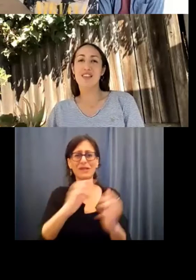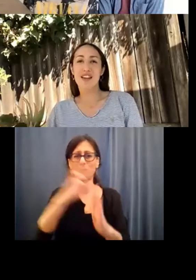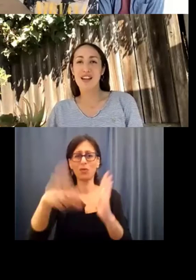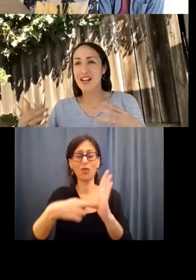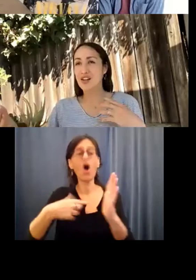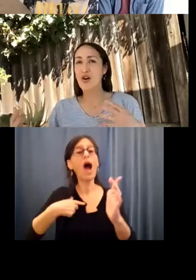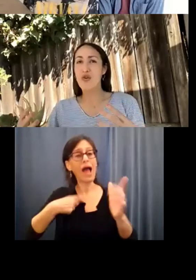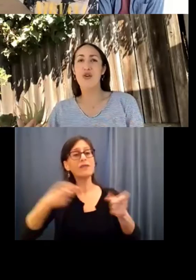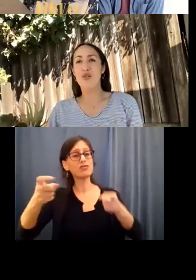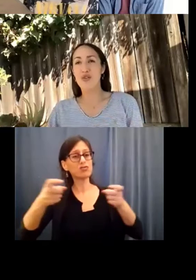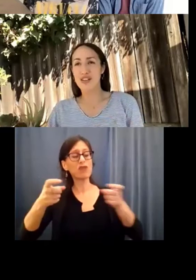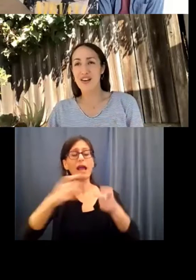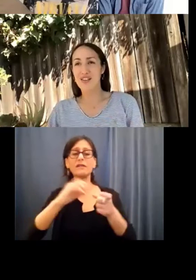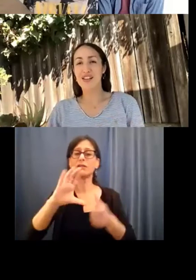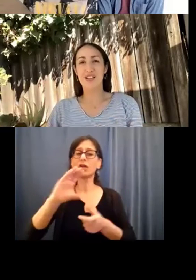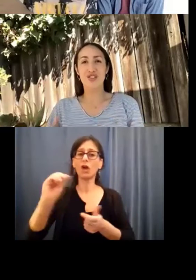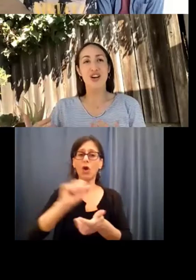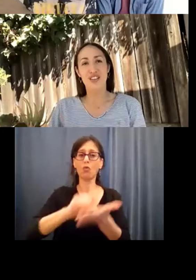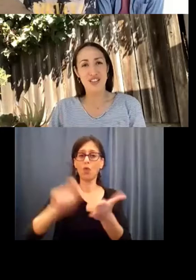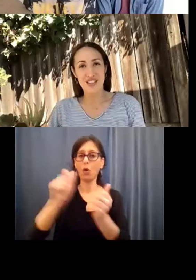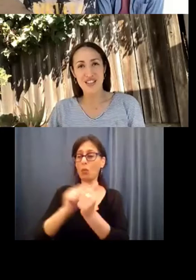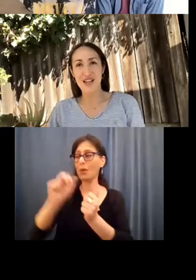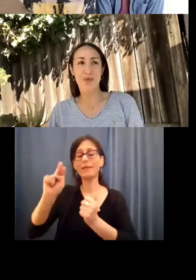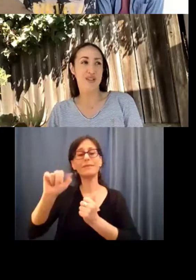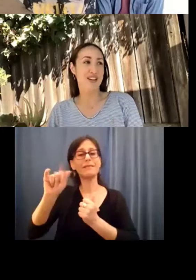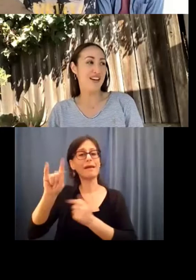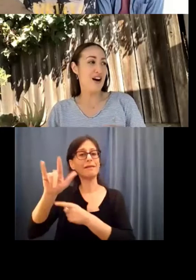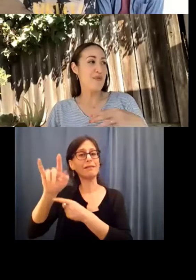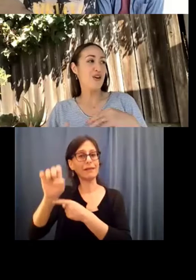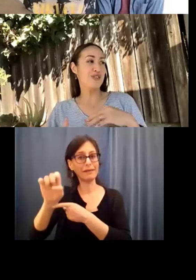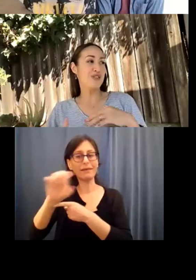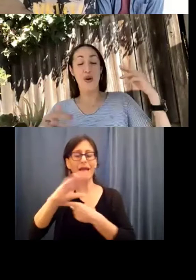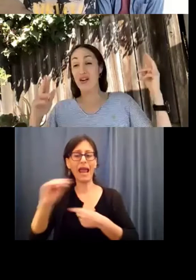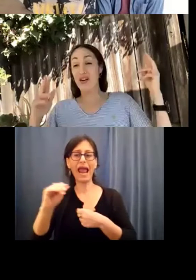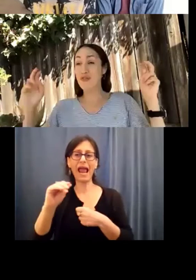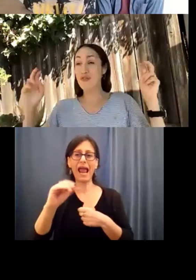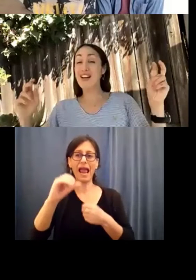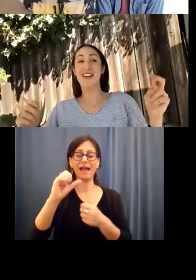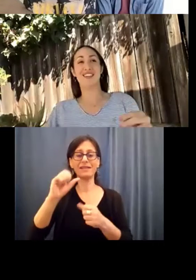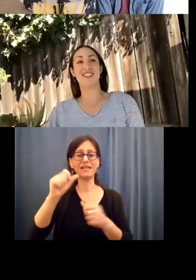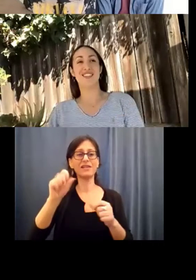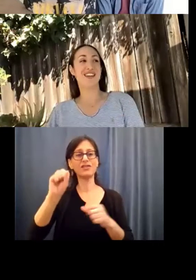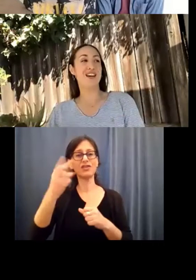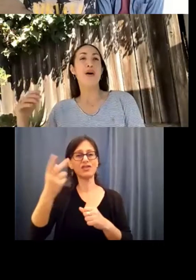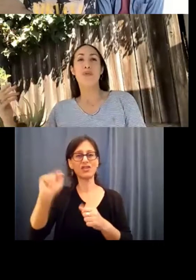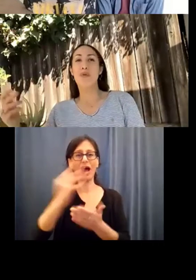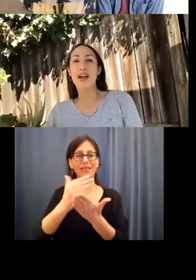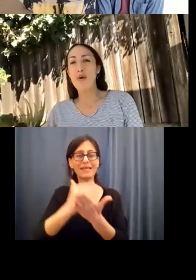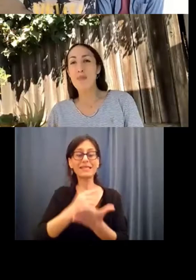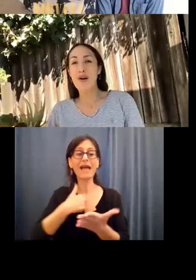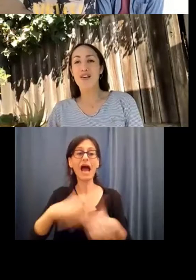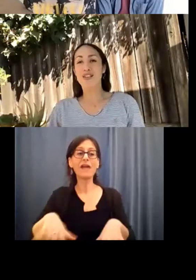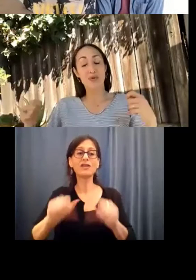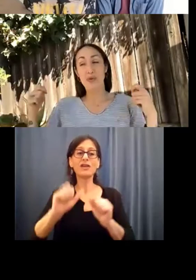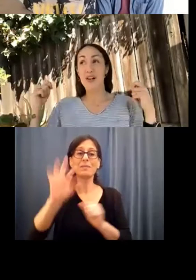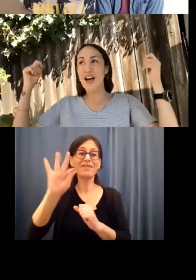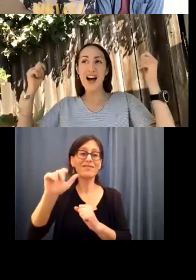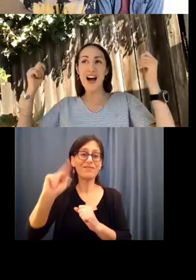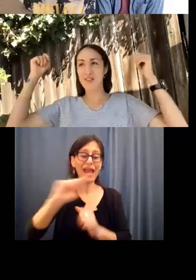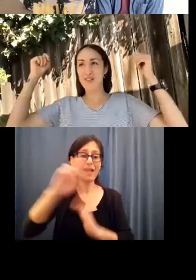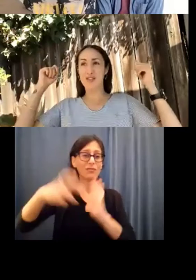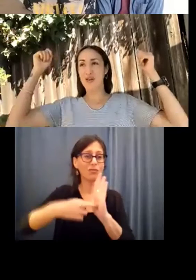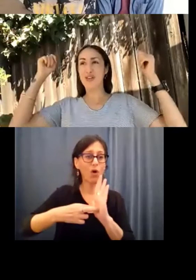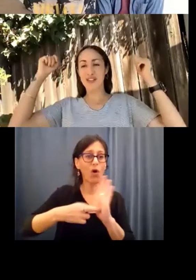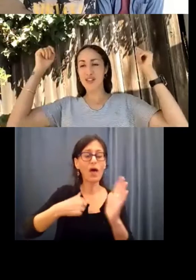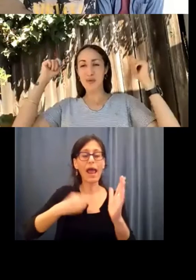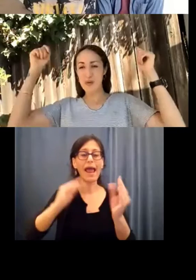role. I mean, I directed it and co-wrote it with Natalie and shot listed it, but like, I'm also one of the fans, and like, my makeup artist